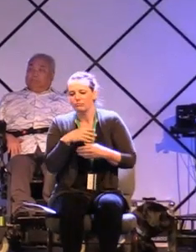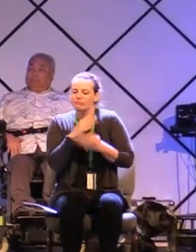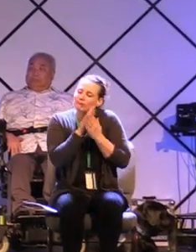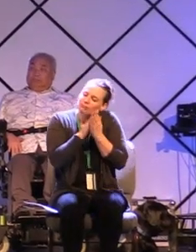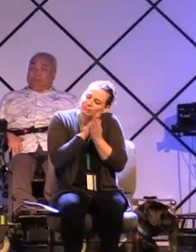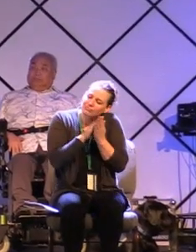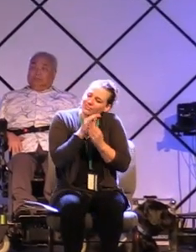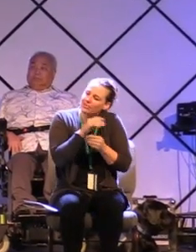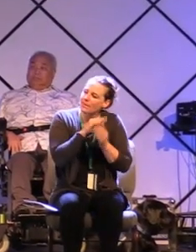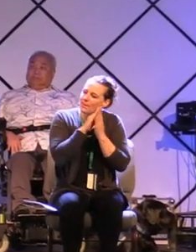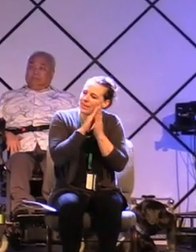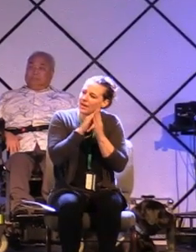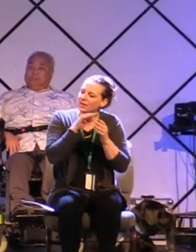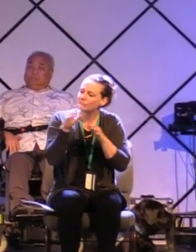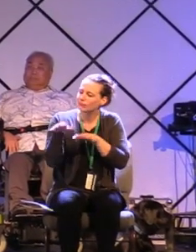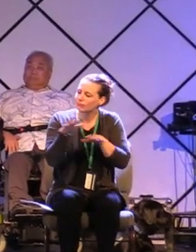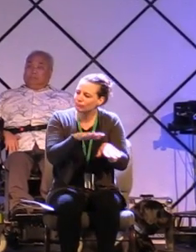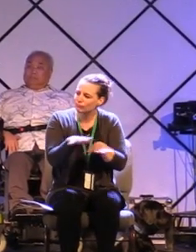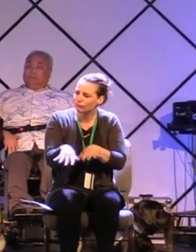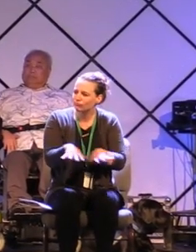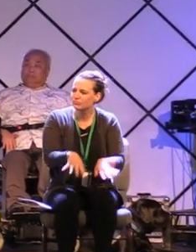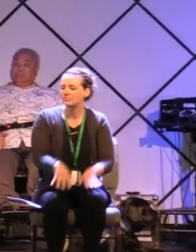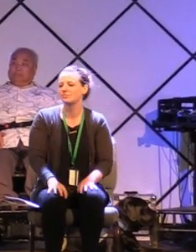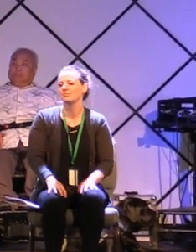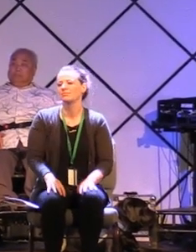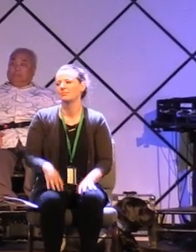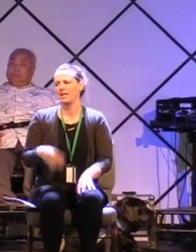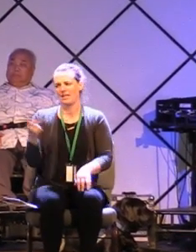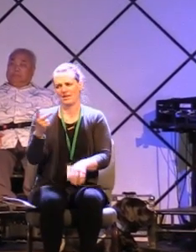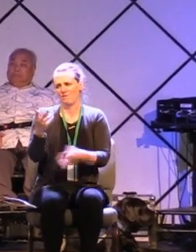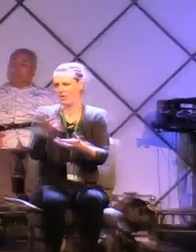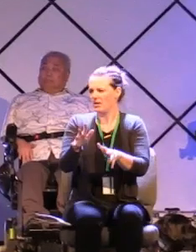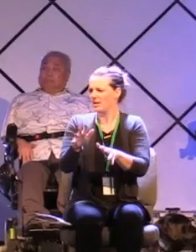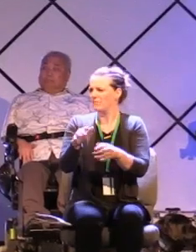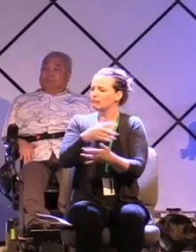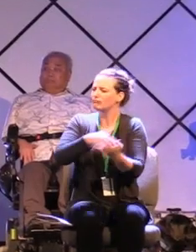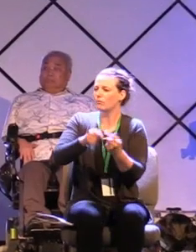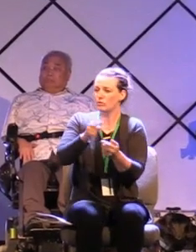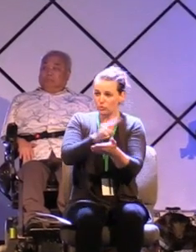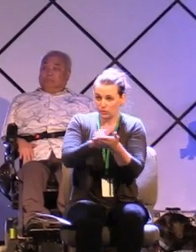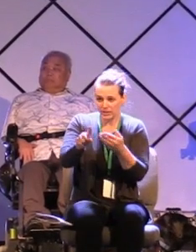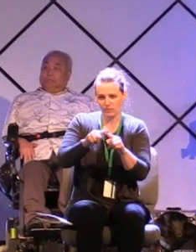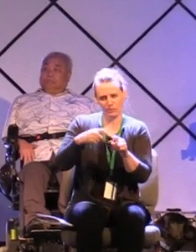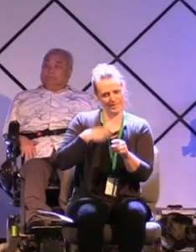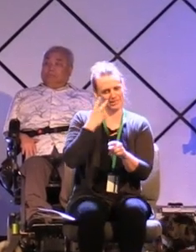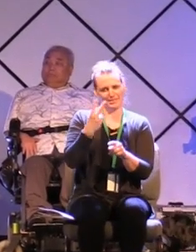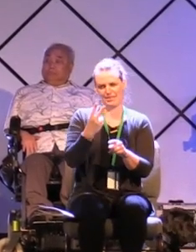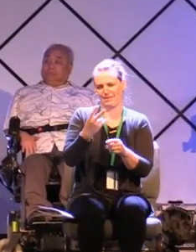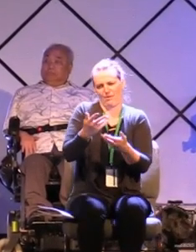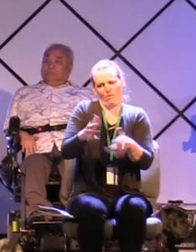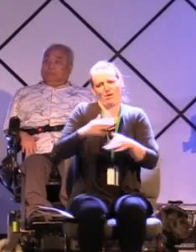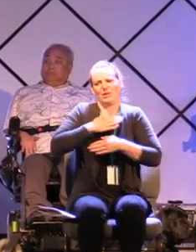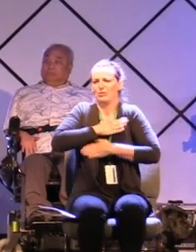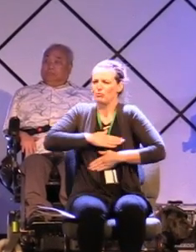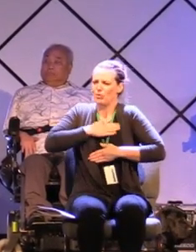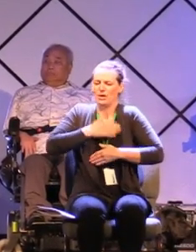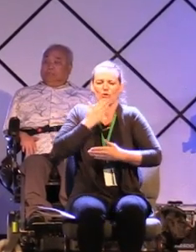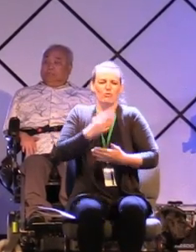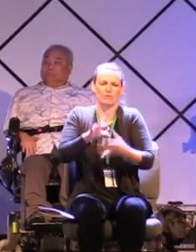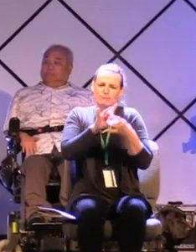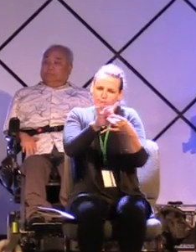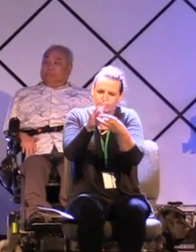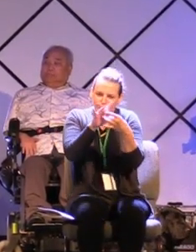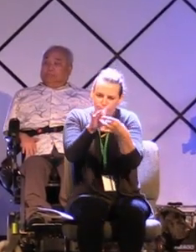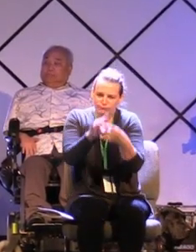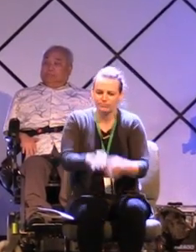given opportunity. Though they've only been together for 2 weeks, we can already tell that together, Nancy and Buzz will achieve greatness, and the possibilities for this team